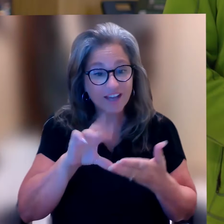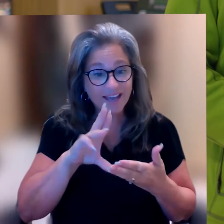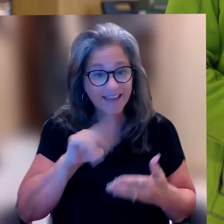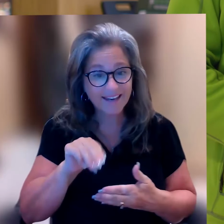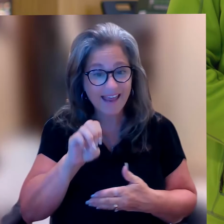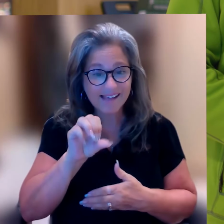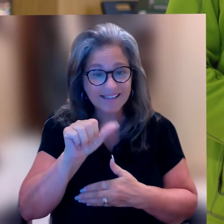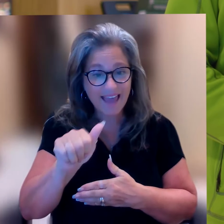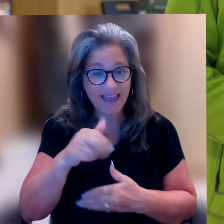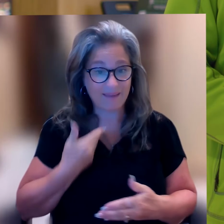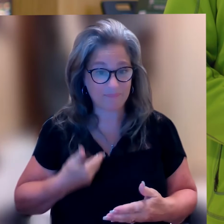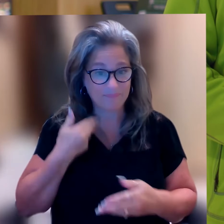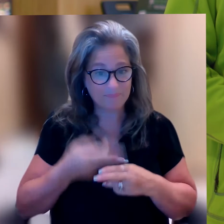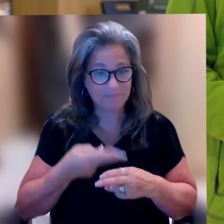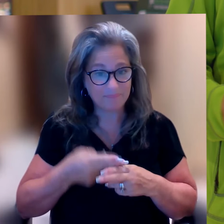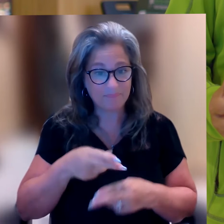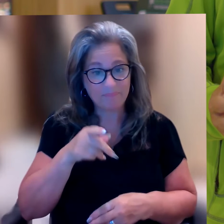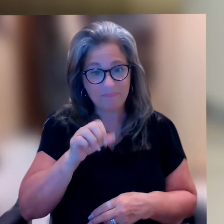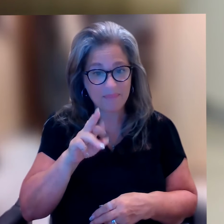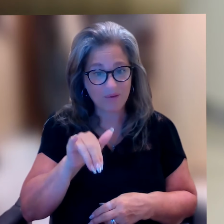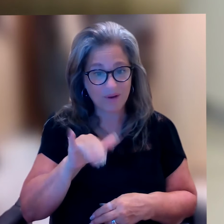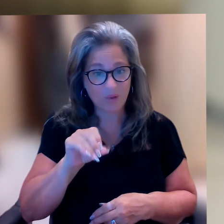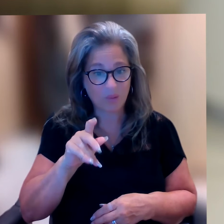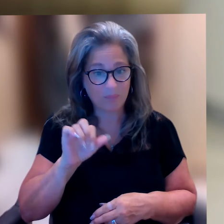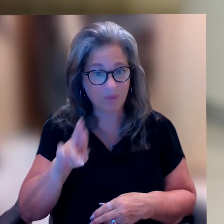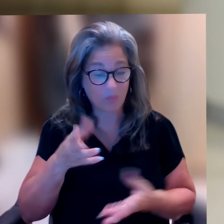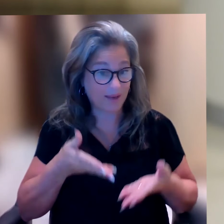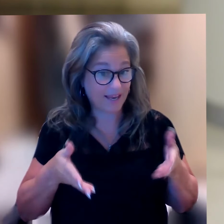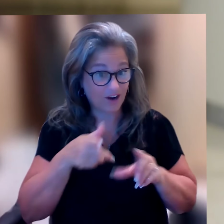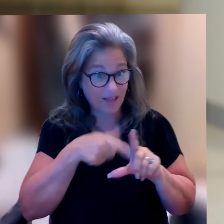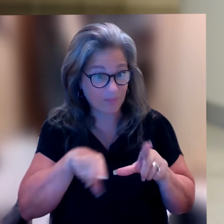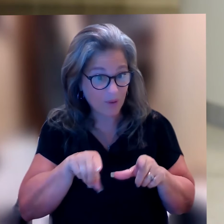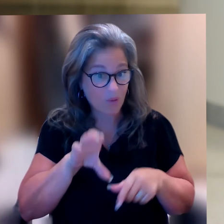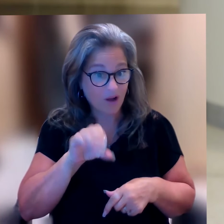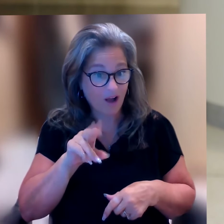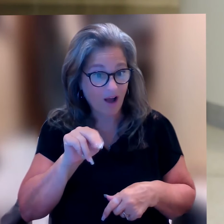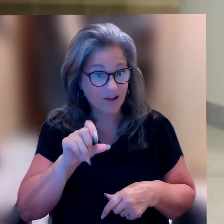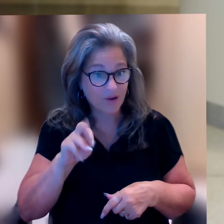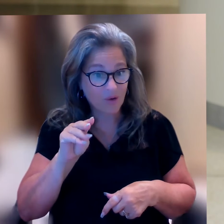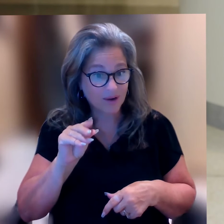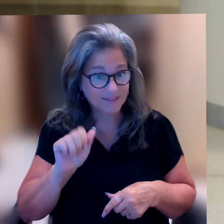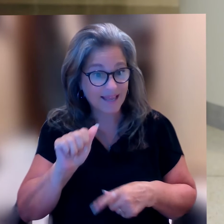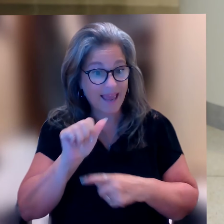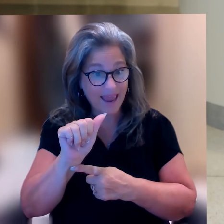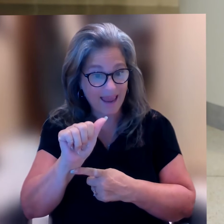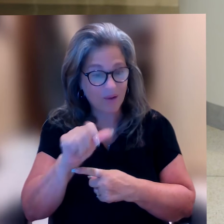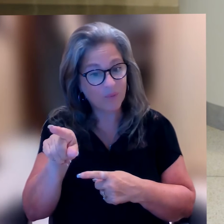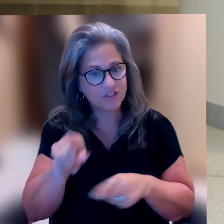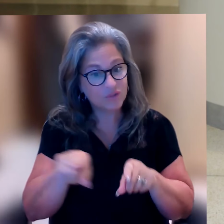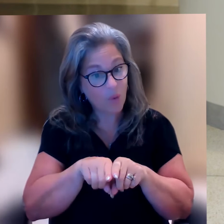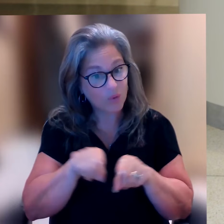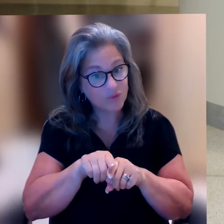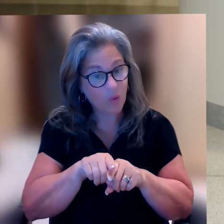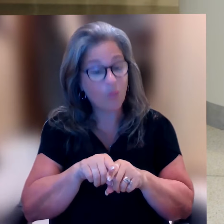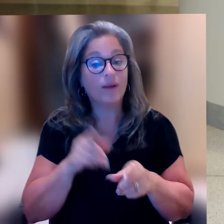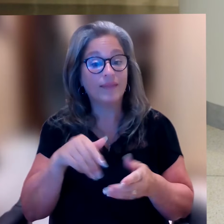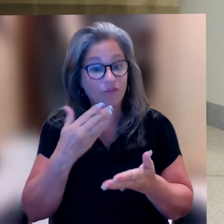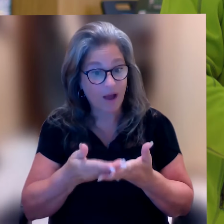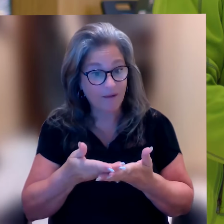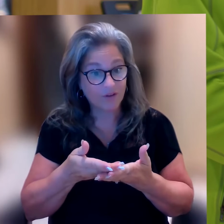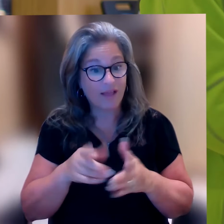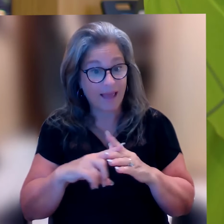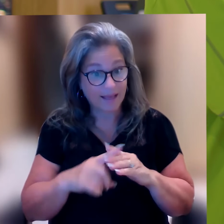for checking in at SEA. My name is Perry Cooper. We are here at the elbow to Concourse A, which is also the exit to our brand new International Rivals facility,